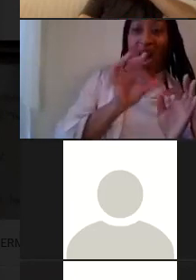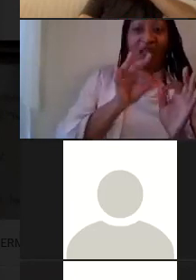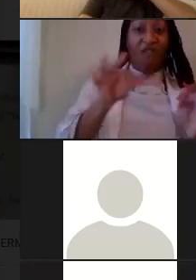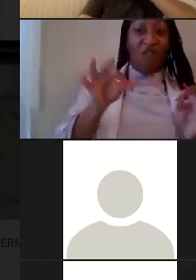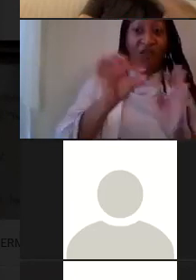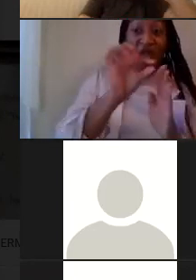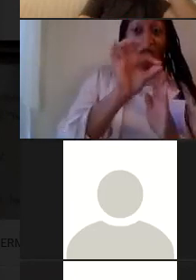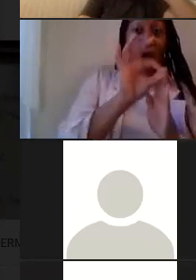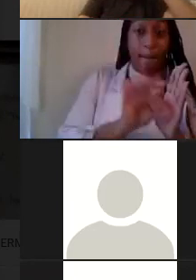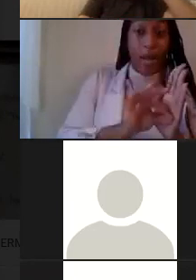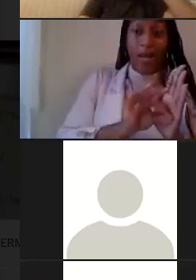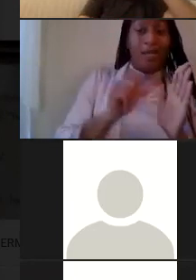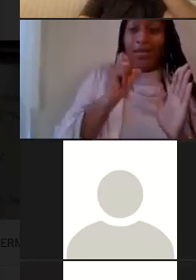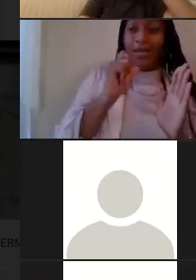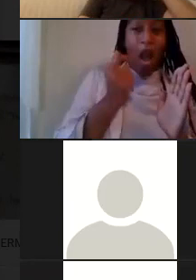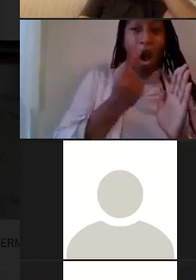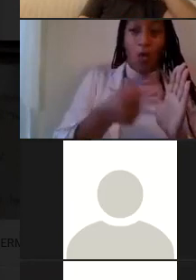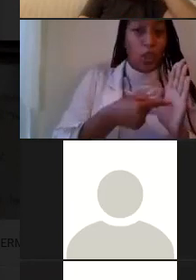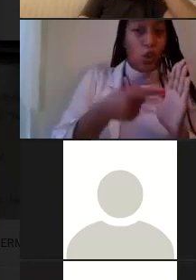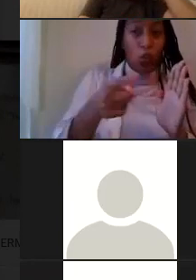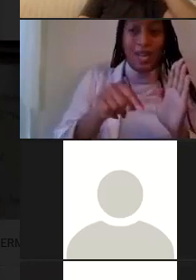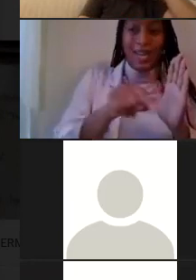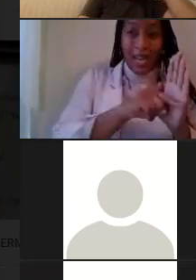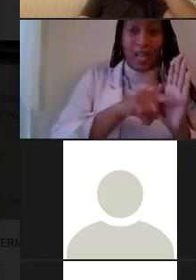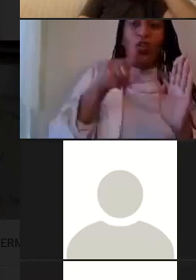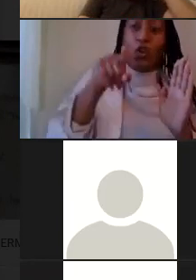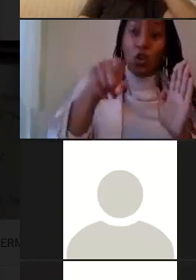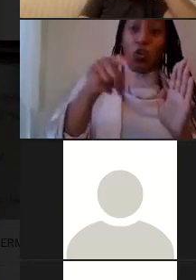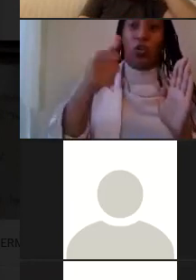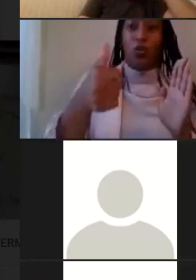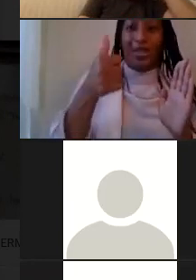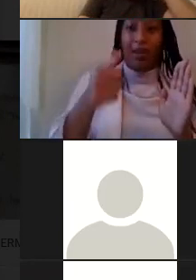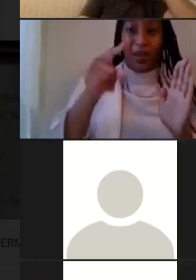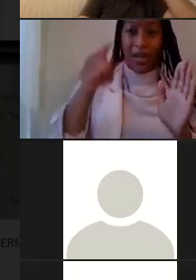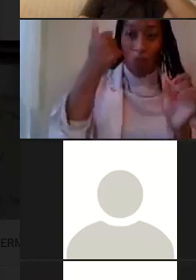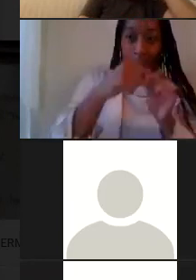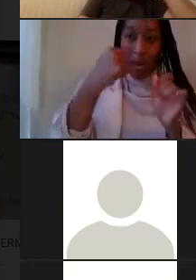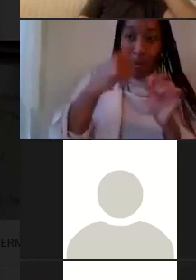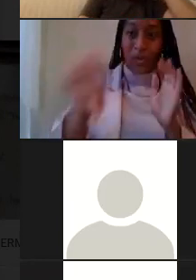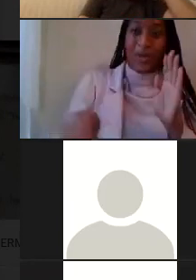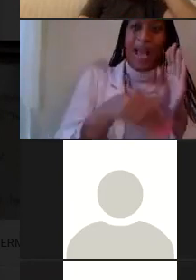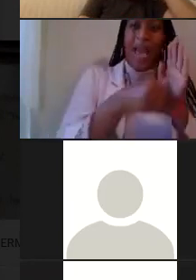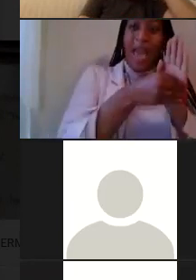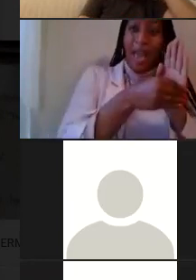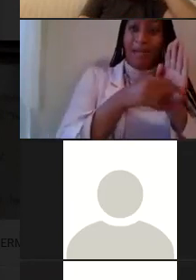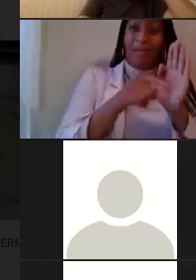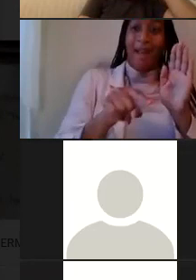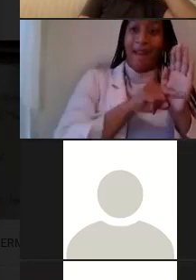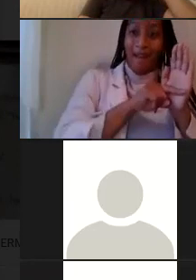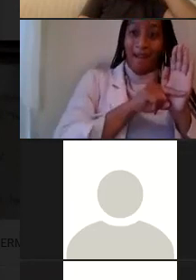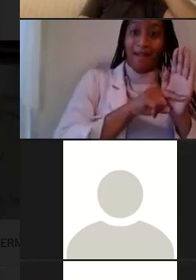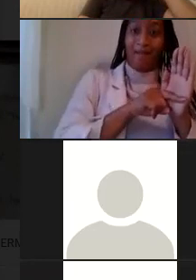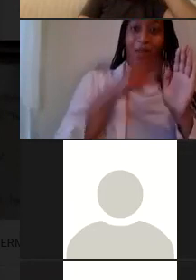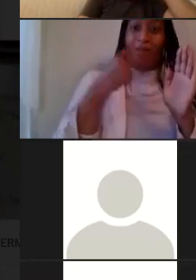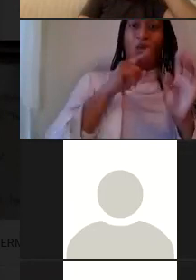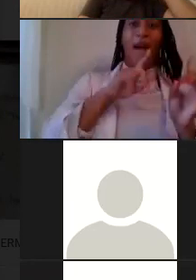must provide the negative sign. So now to know the total amount of heat that we have to remove to take this steam that's at